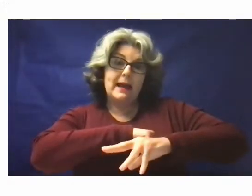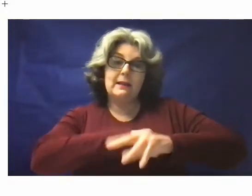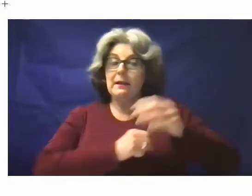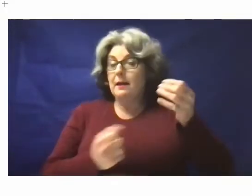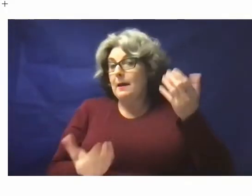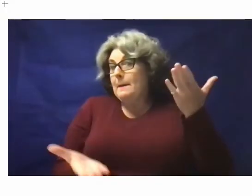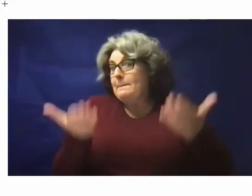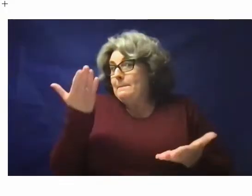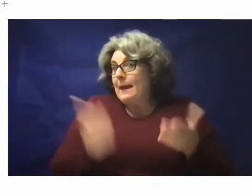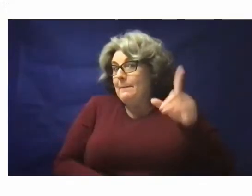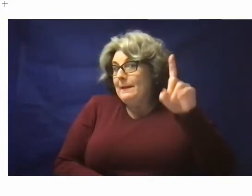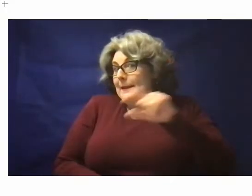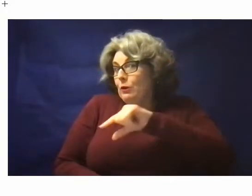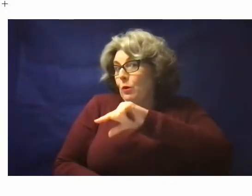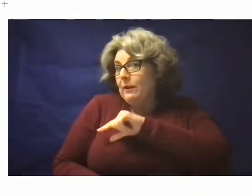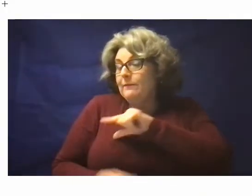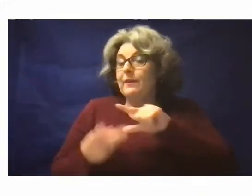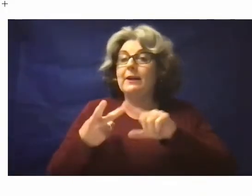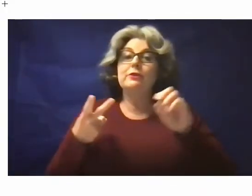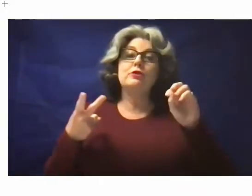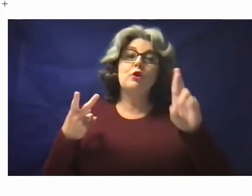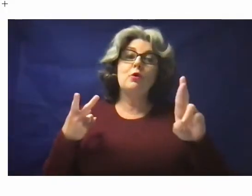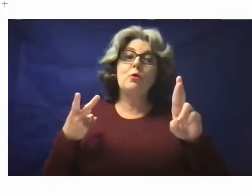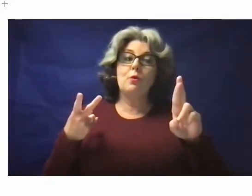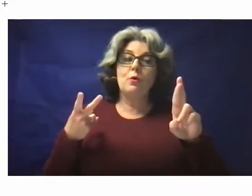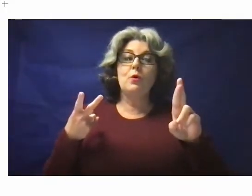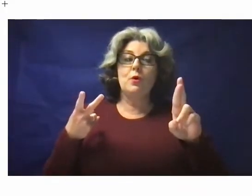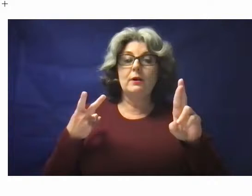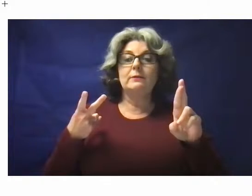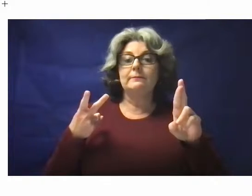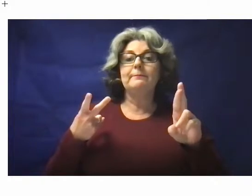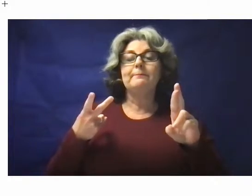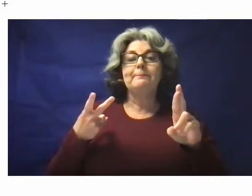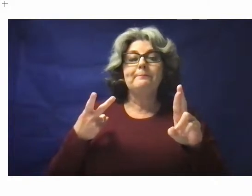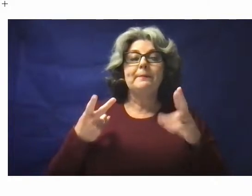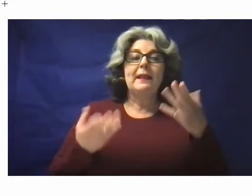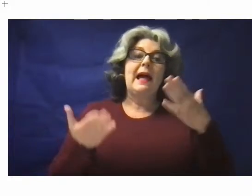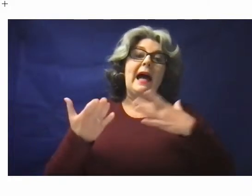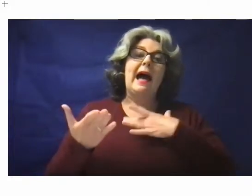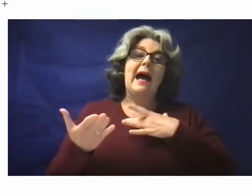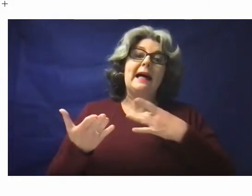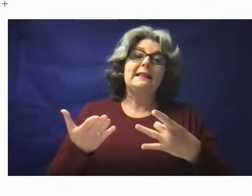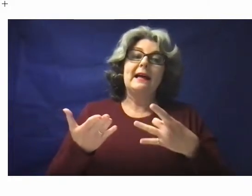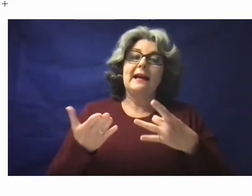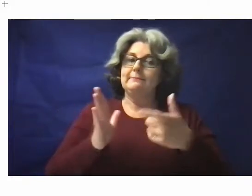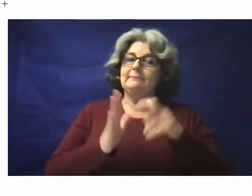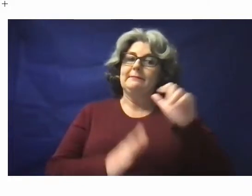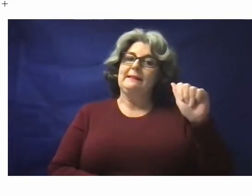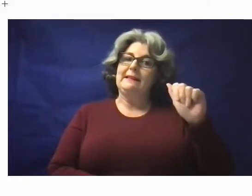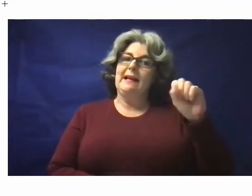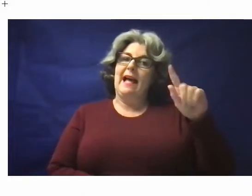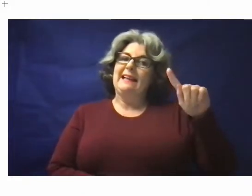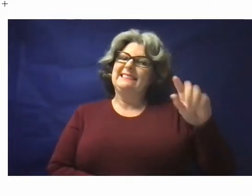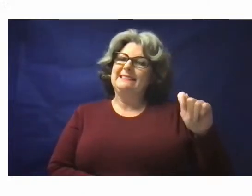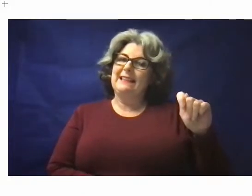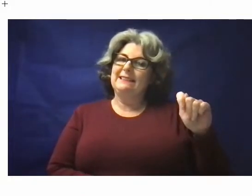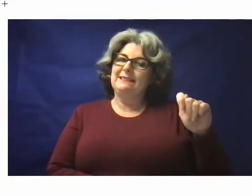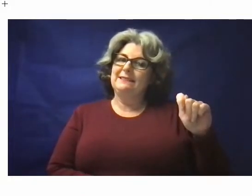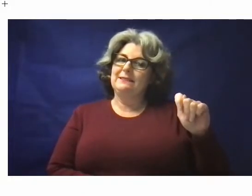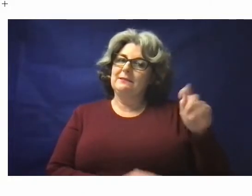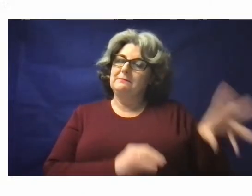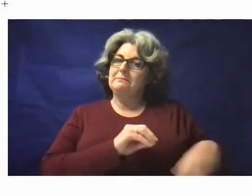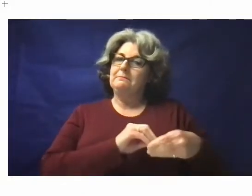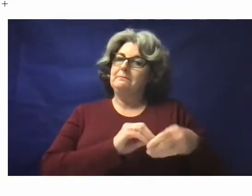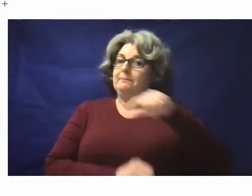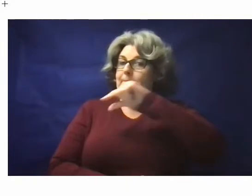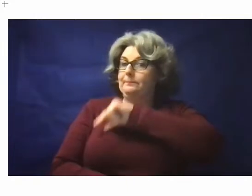needed qualifications or asset qualifications. I like to think of these as the nice to have requirements for the position. You do not